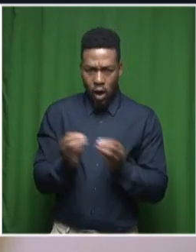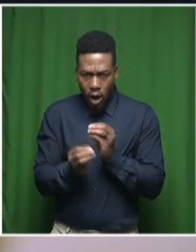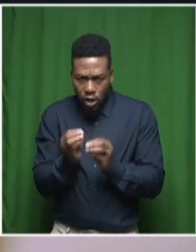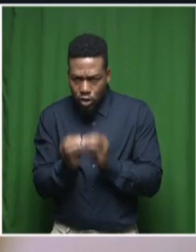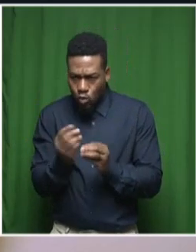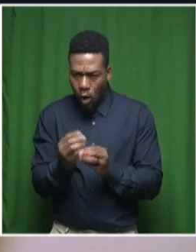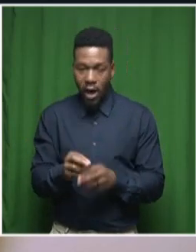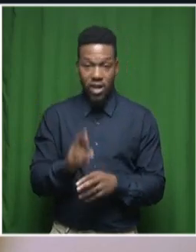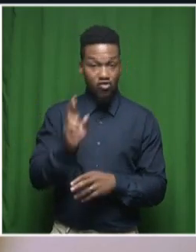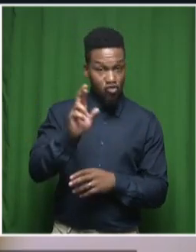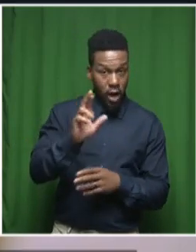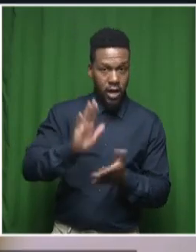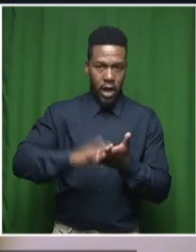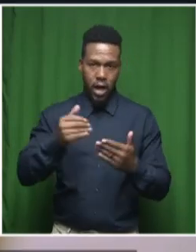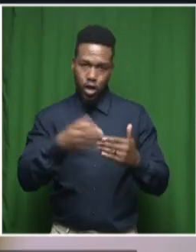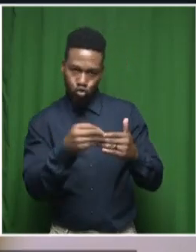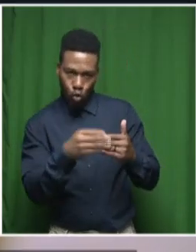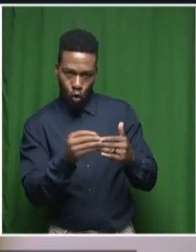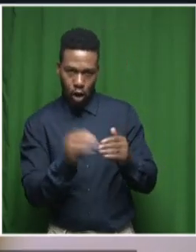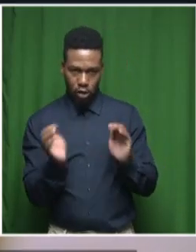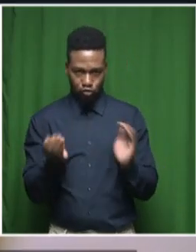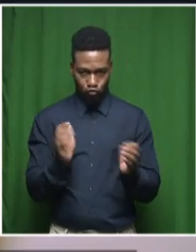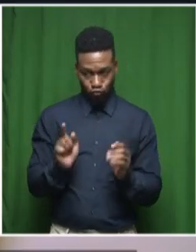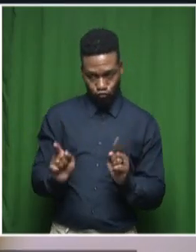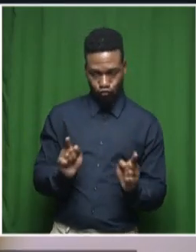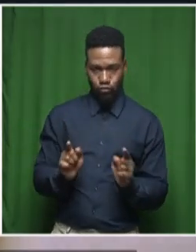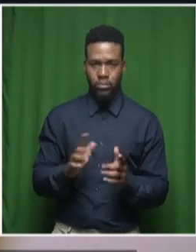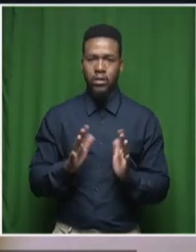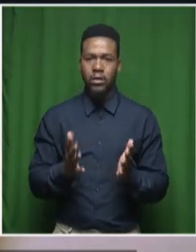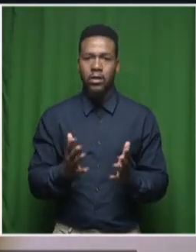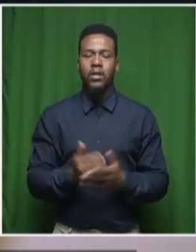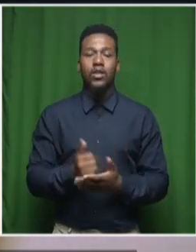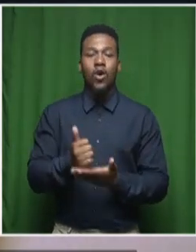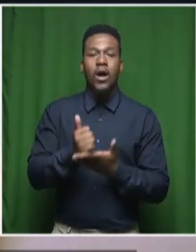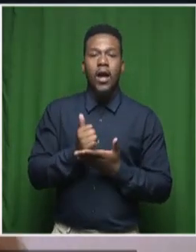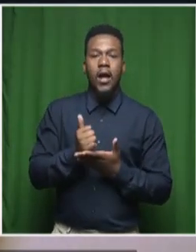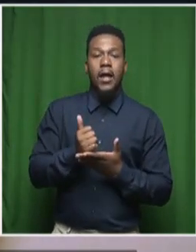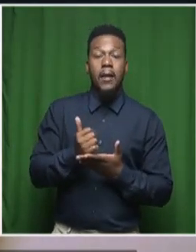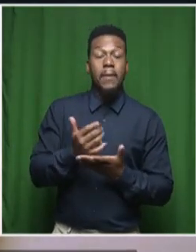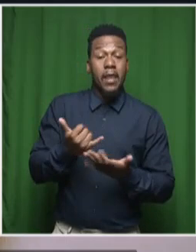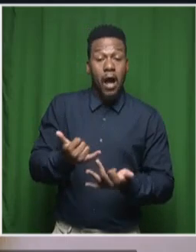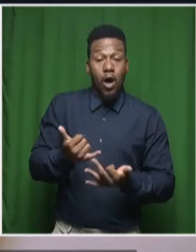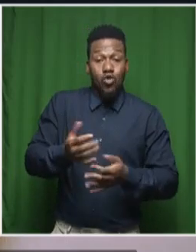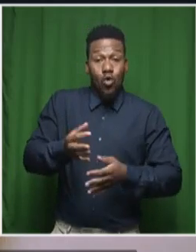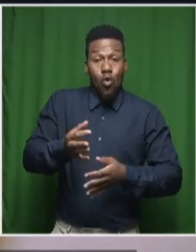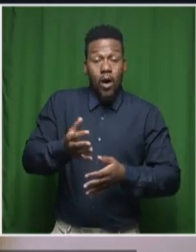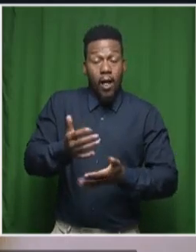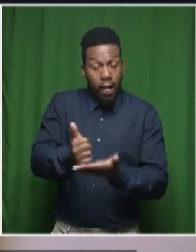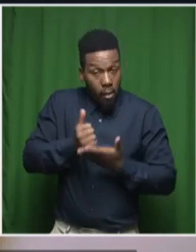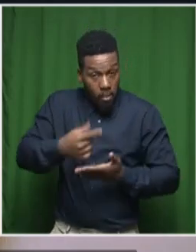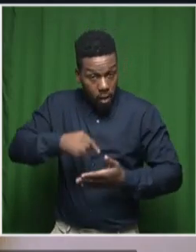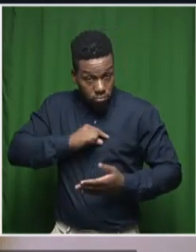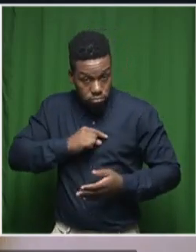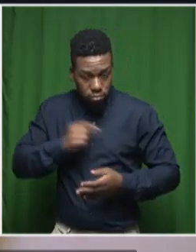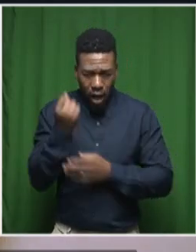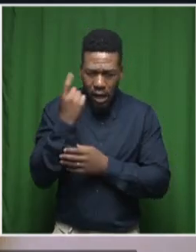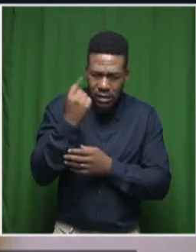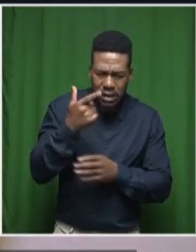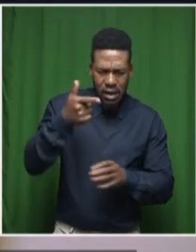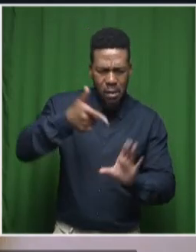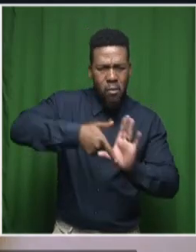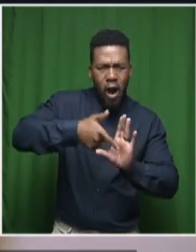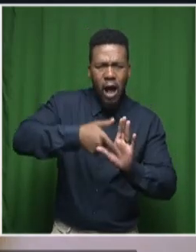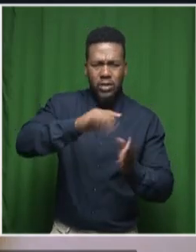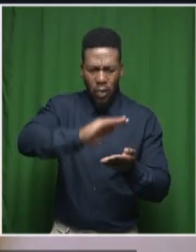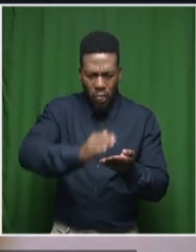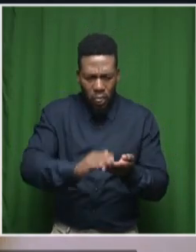and the decrease in crude oil prices. To help us unpack what the fuel adjustments mean for South